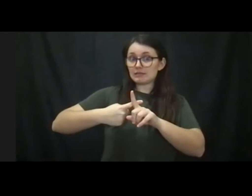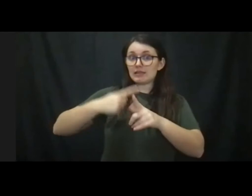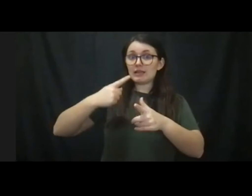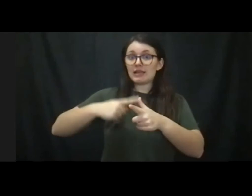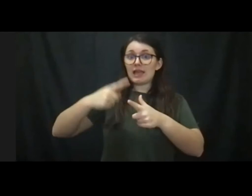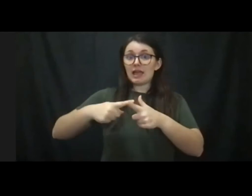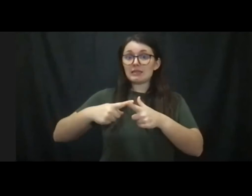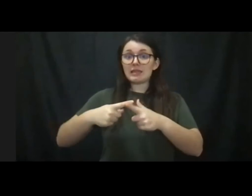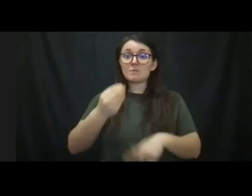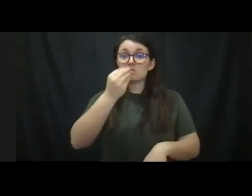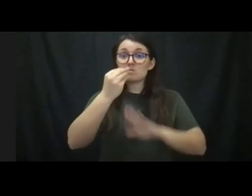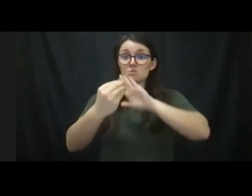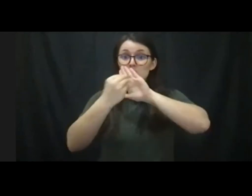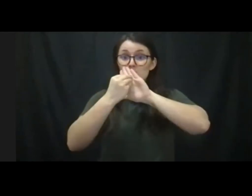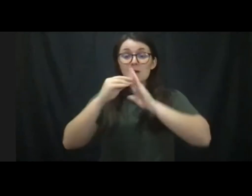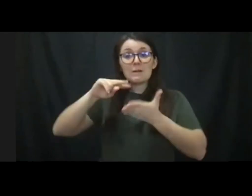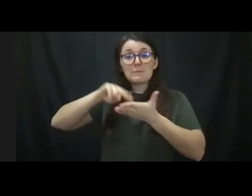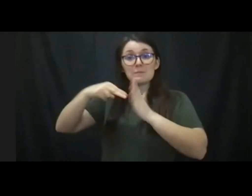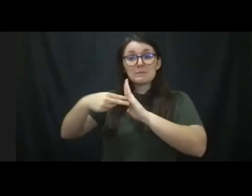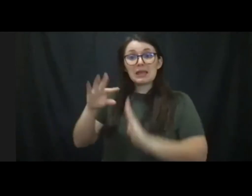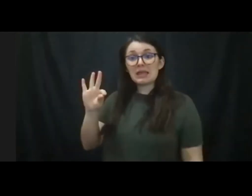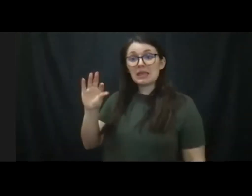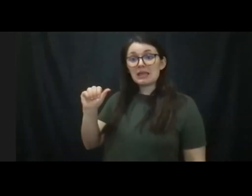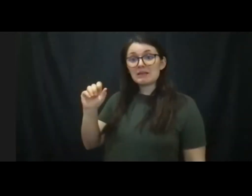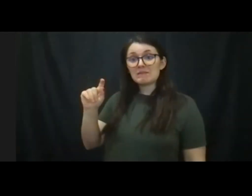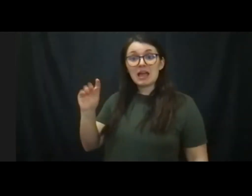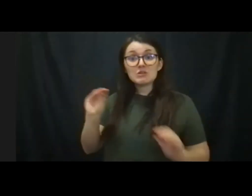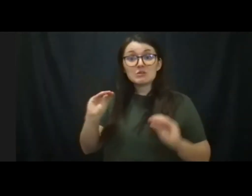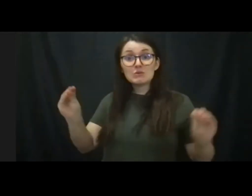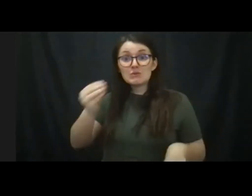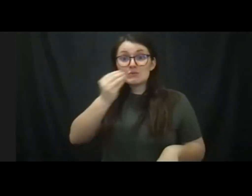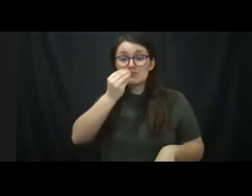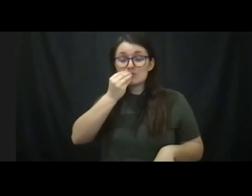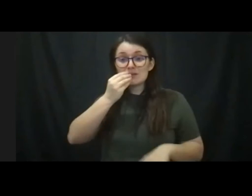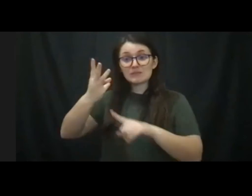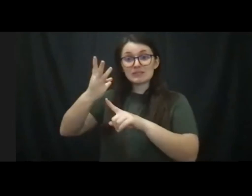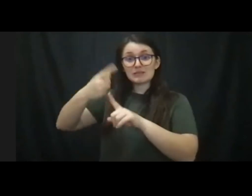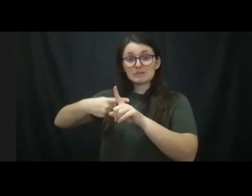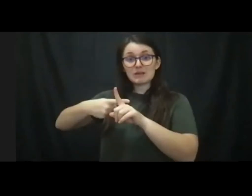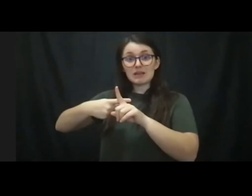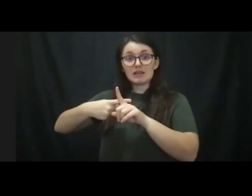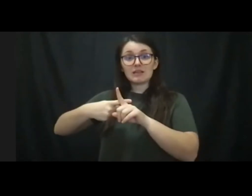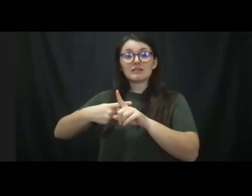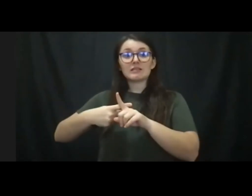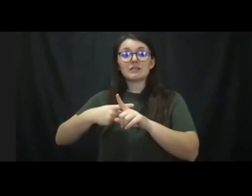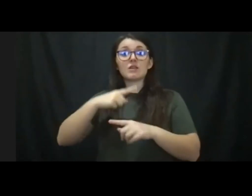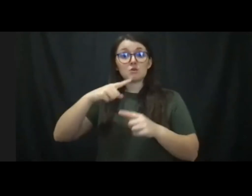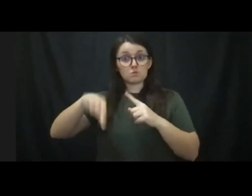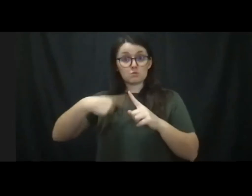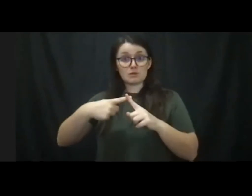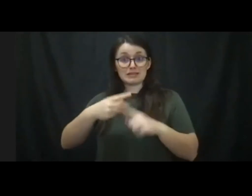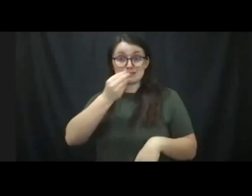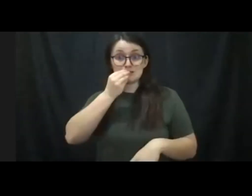fast for 6 months. And when they eat, they accumulate wax in their ears. And when they don't eat, no wax. So if